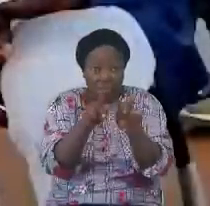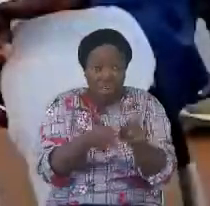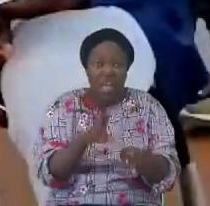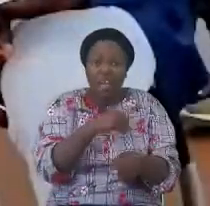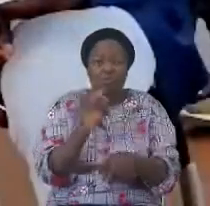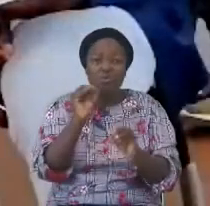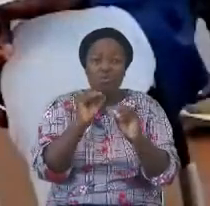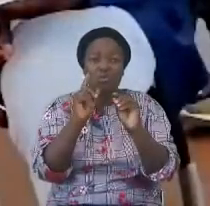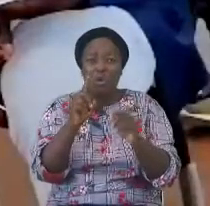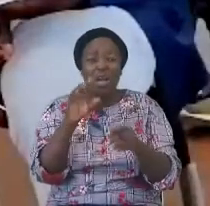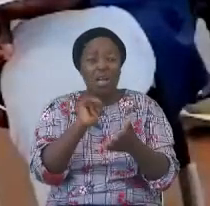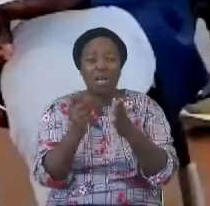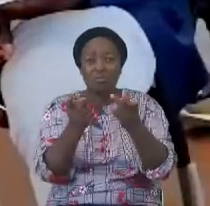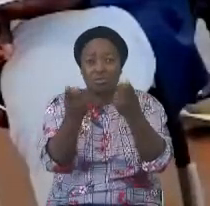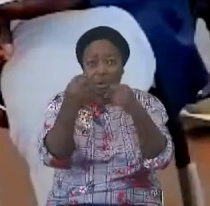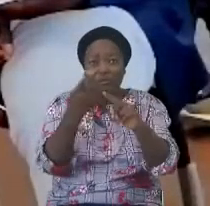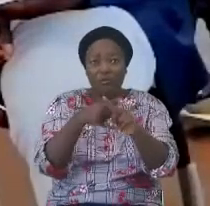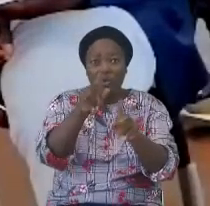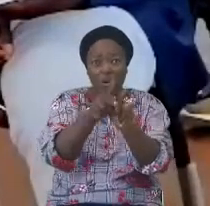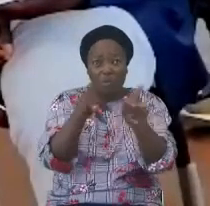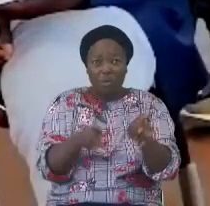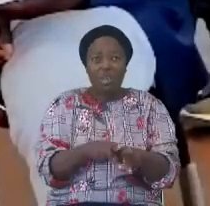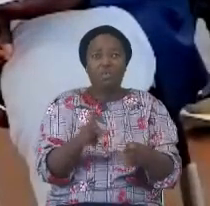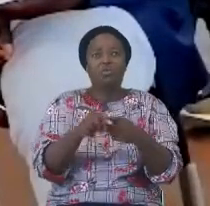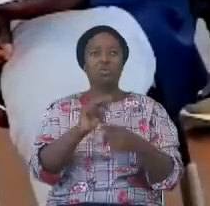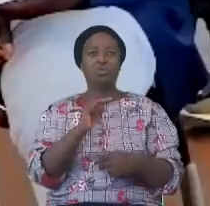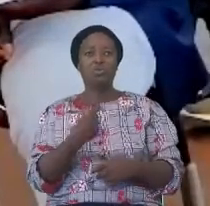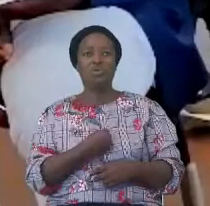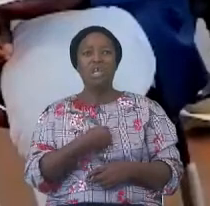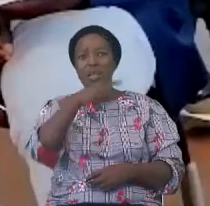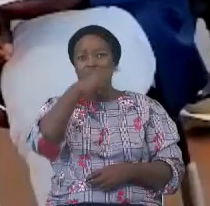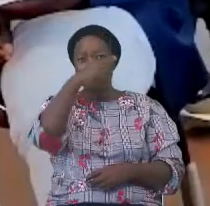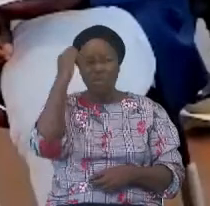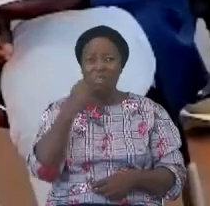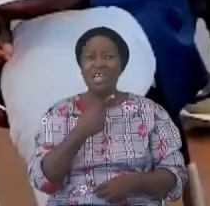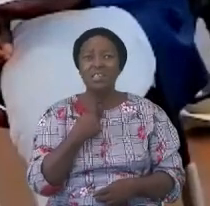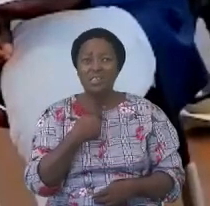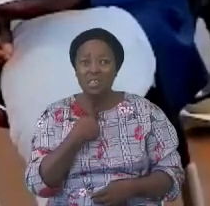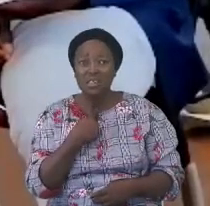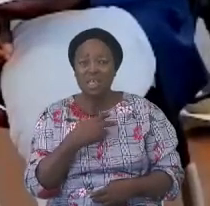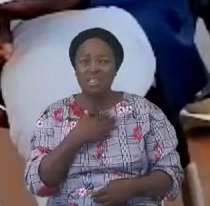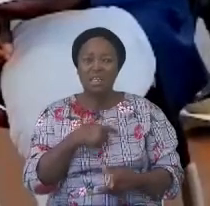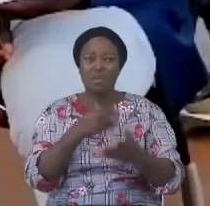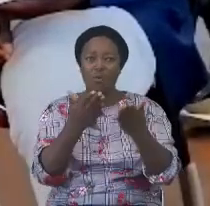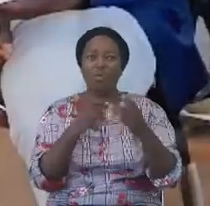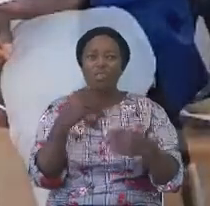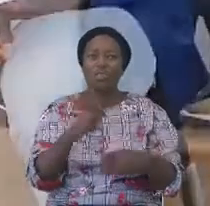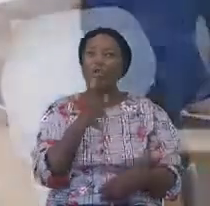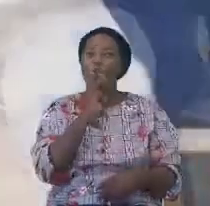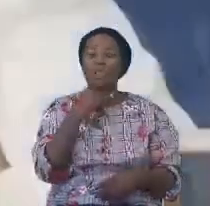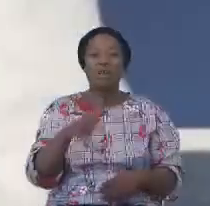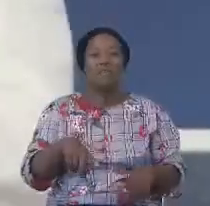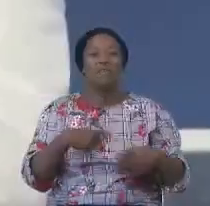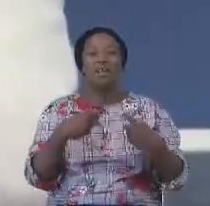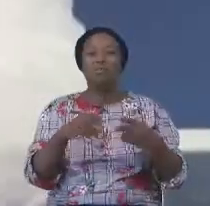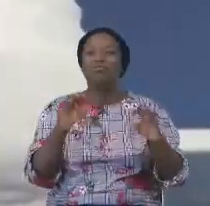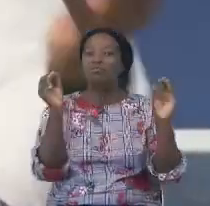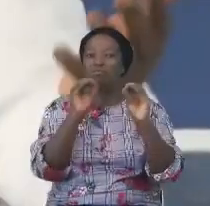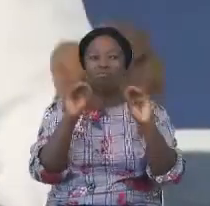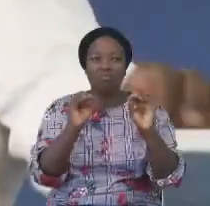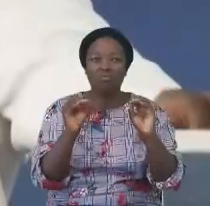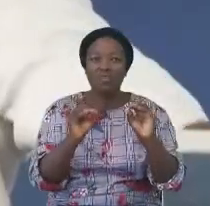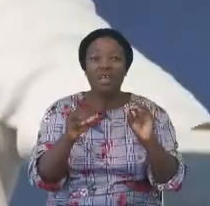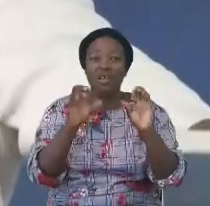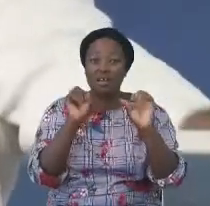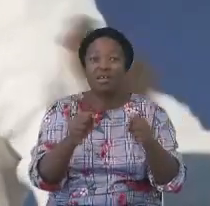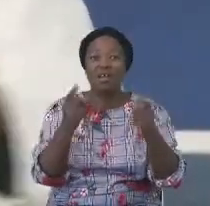from hence to yonder. And none can pass from that place because he's thirsty and he